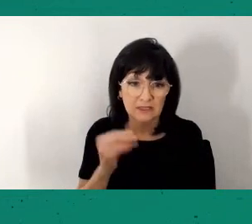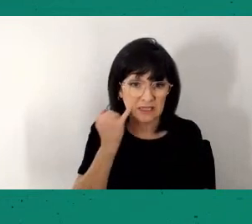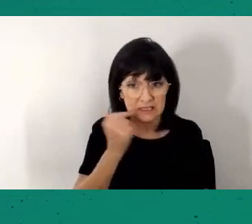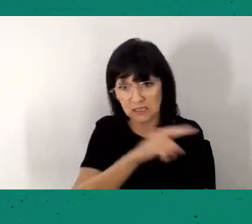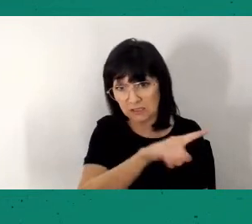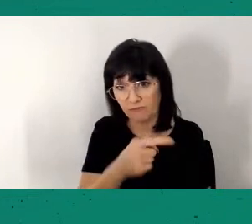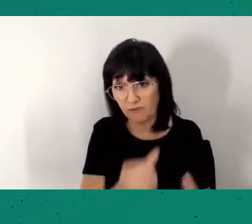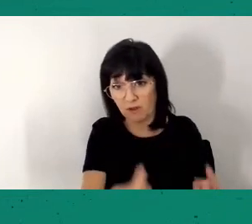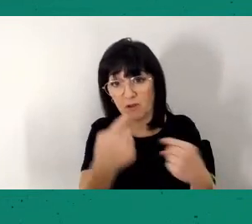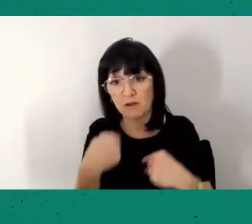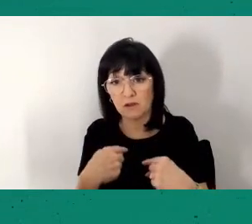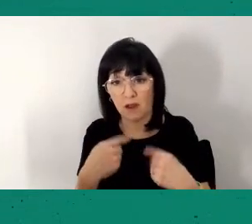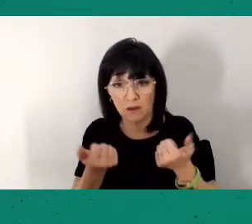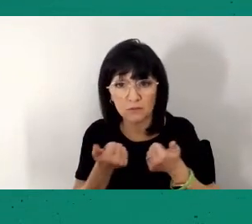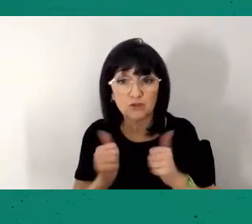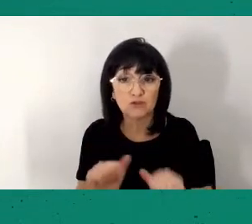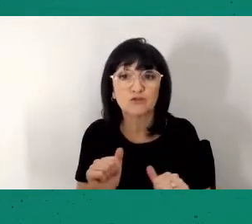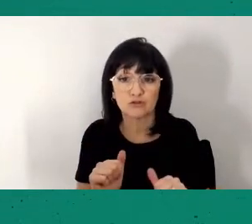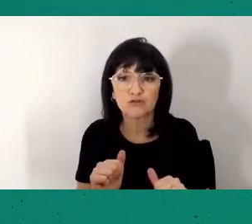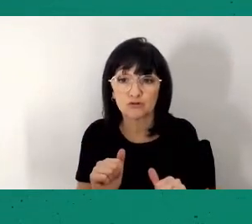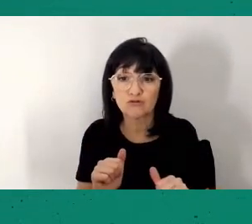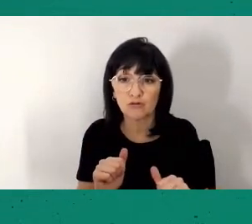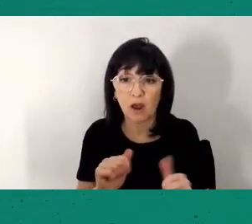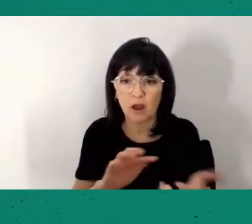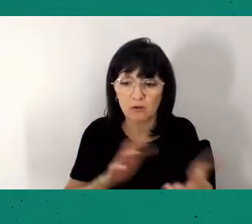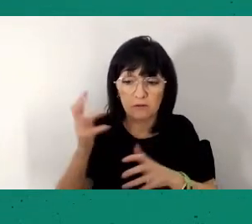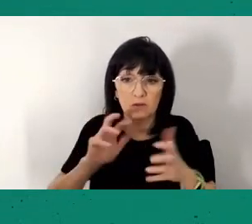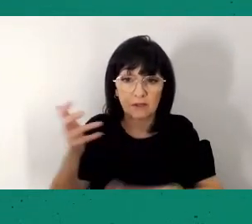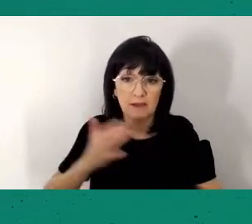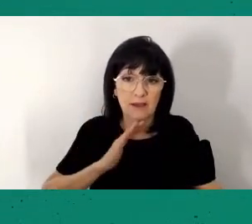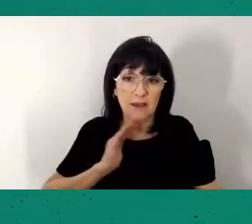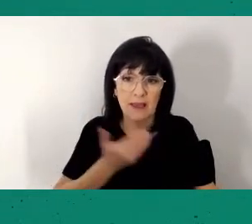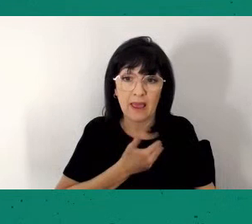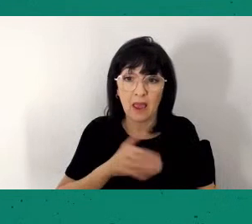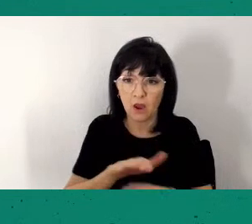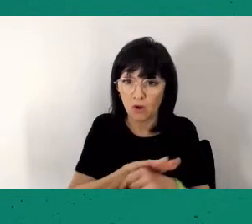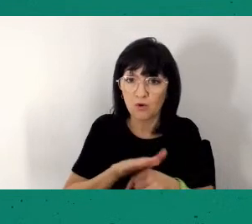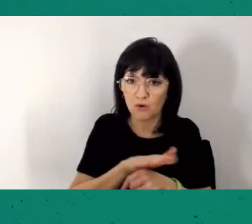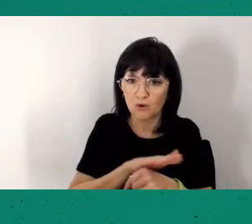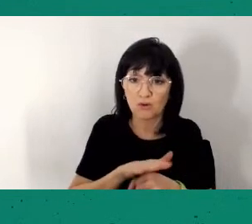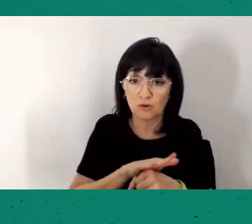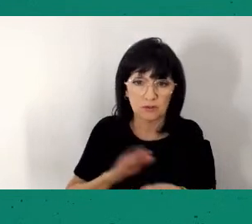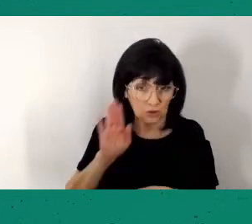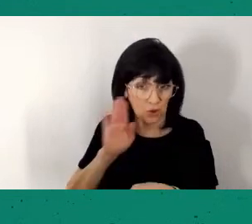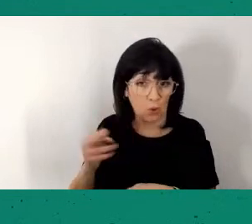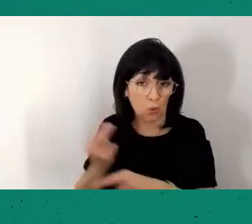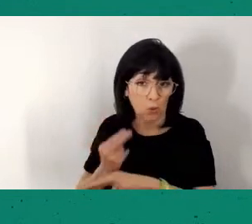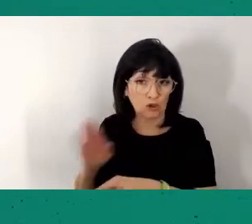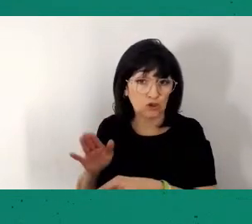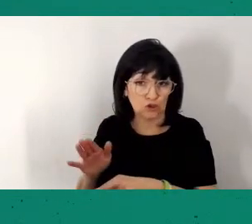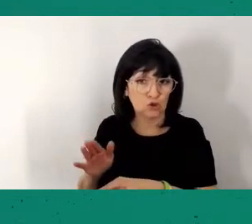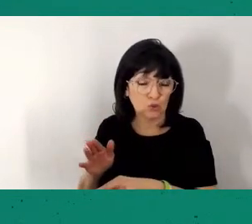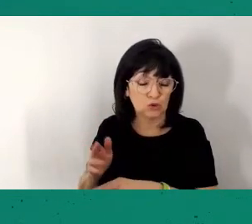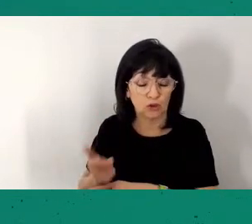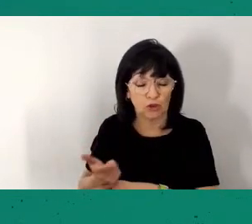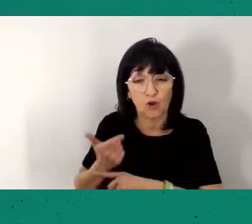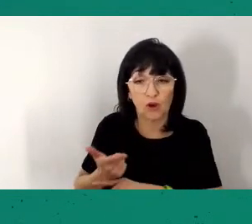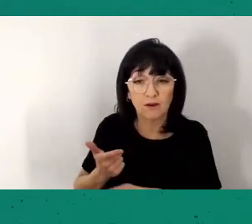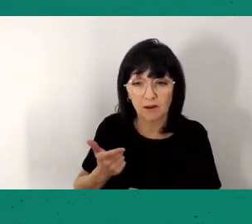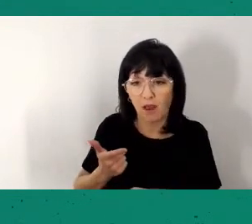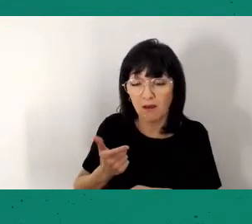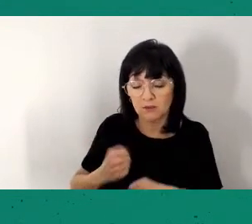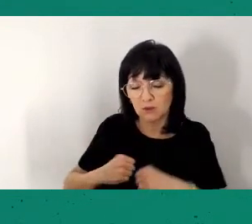to wreak havoc in our area, that they were going to use their guns on them. They didn't have to, fortunately,